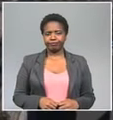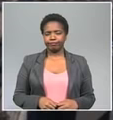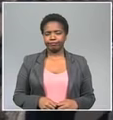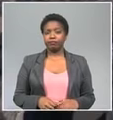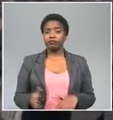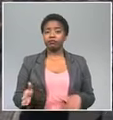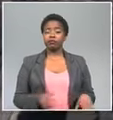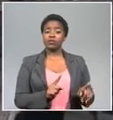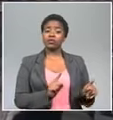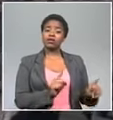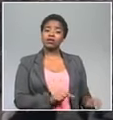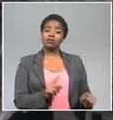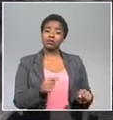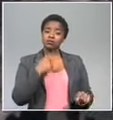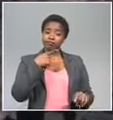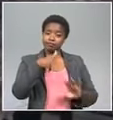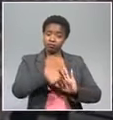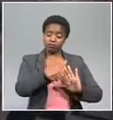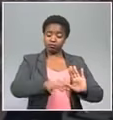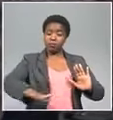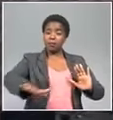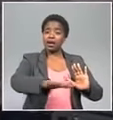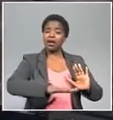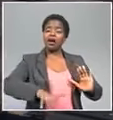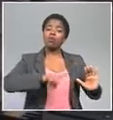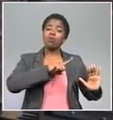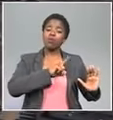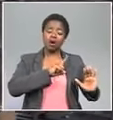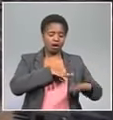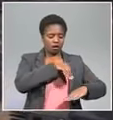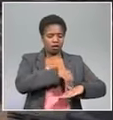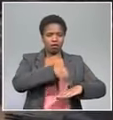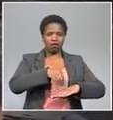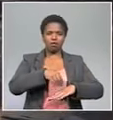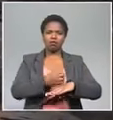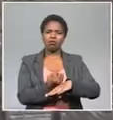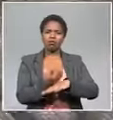And the City of Cape Town approves the release of vacant land for medical